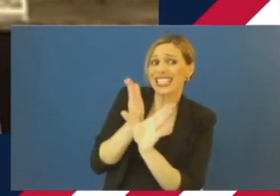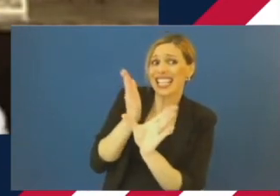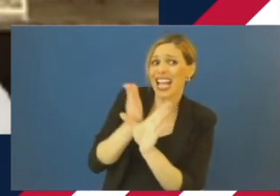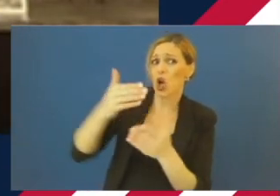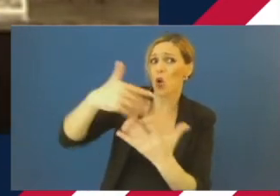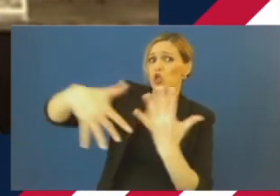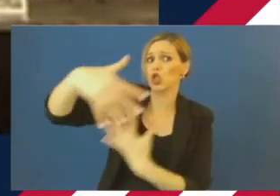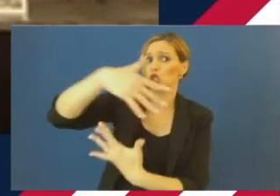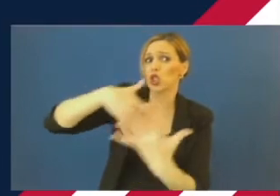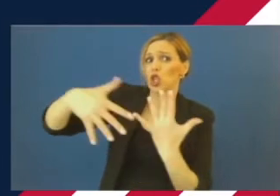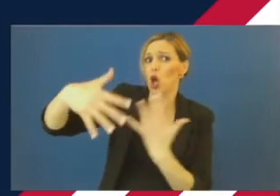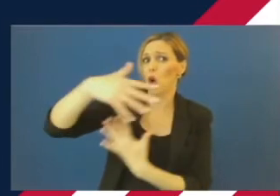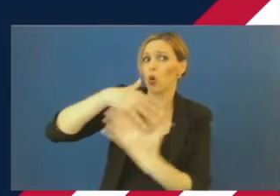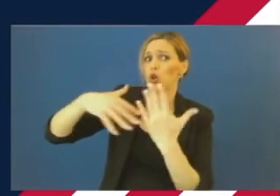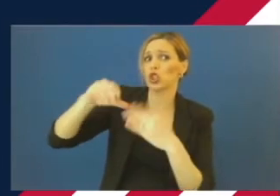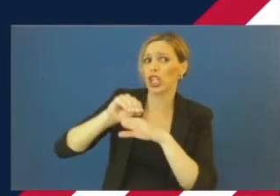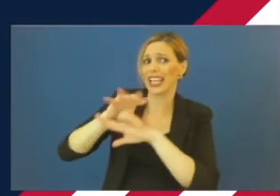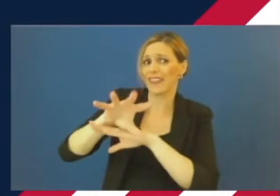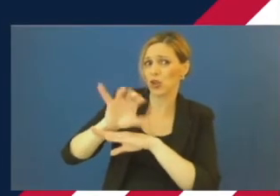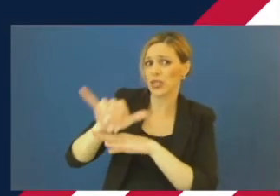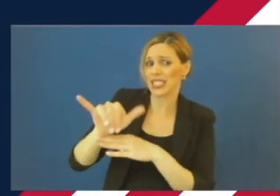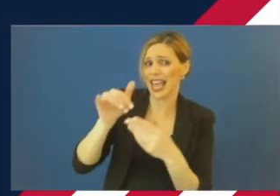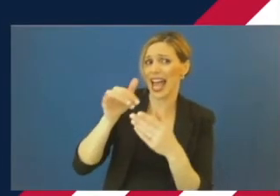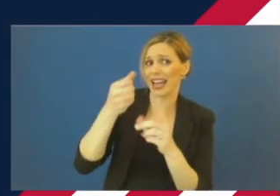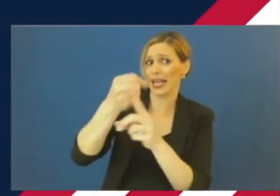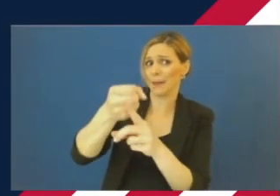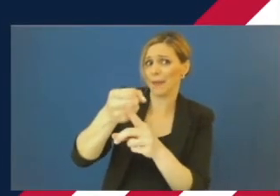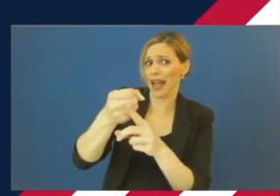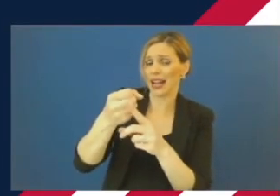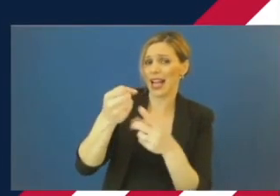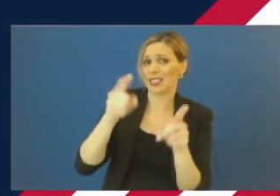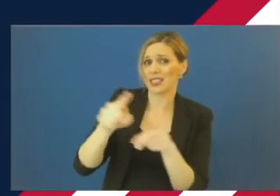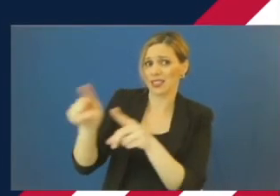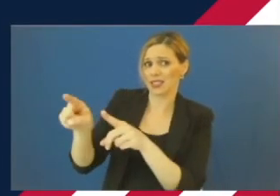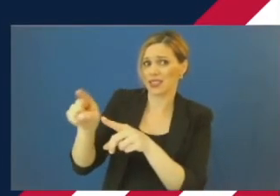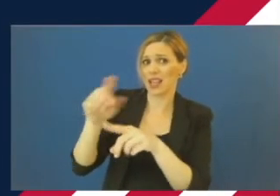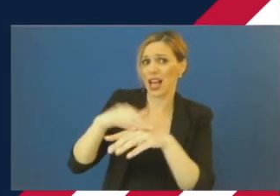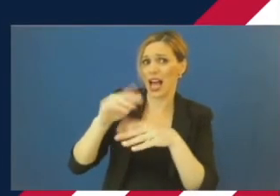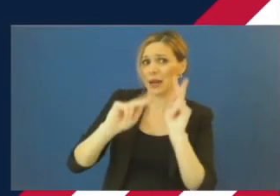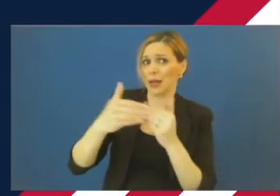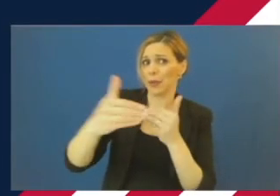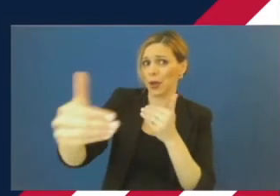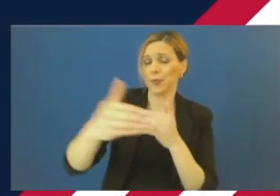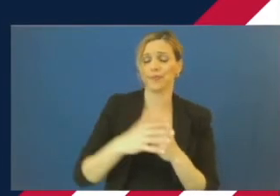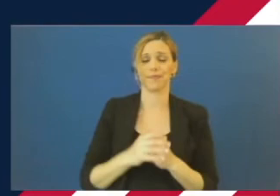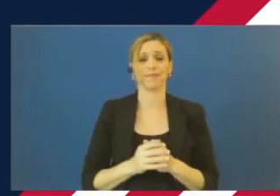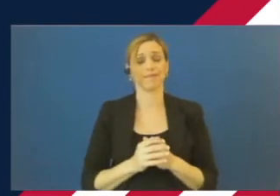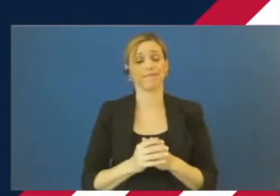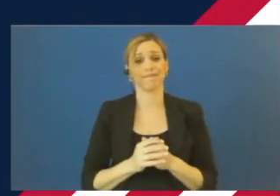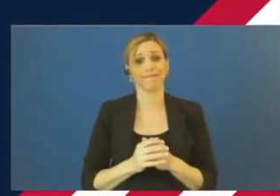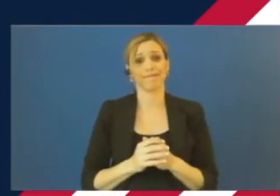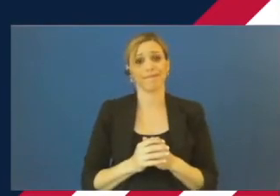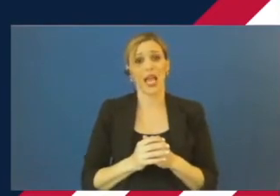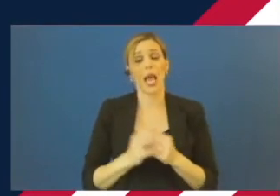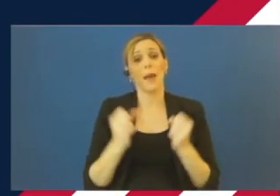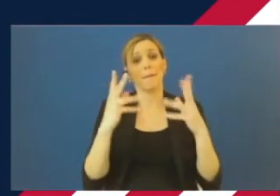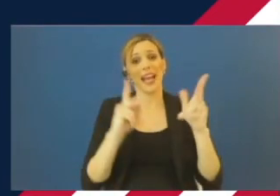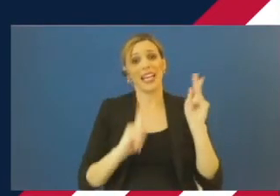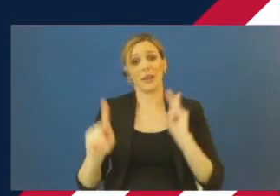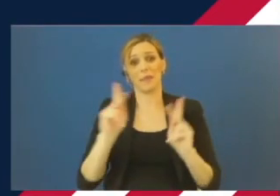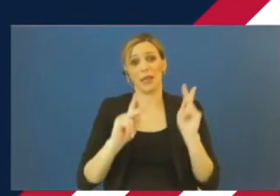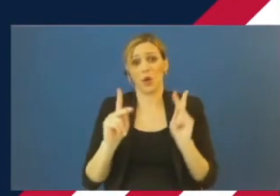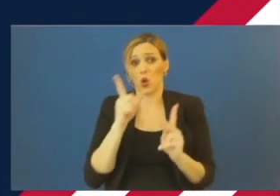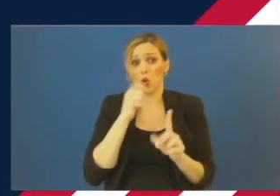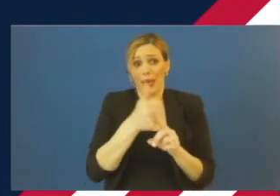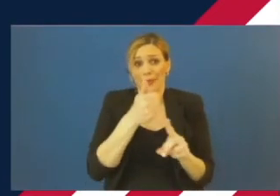too. Well, I mean, I think many of us Black folk take it for granted because, you know, we